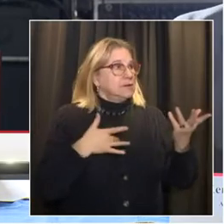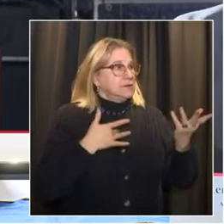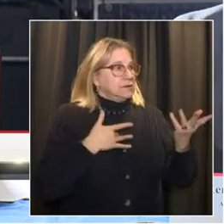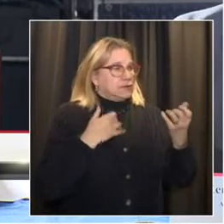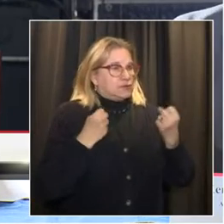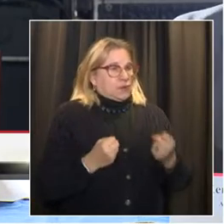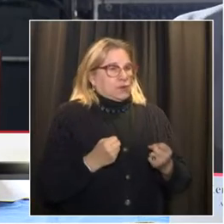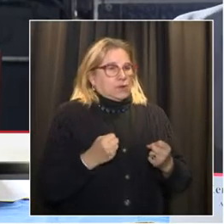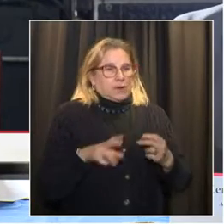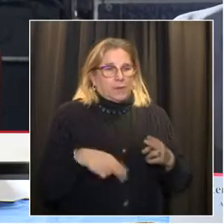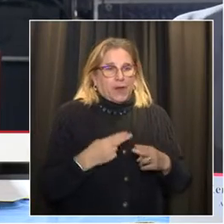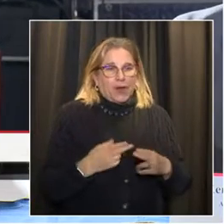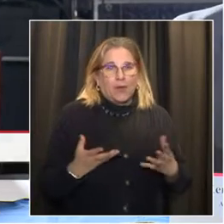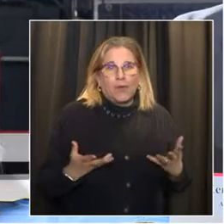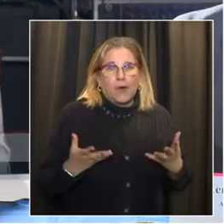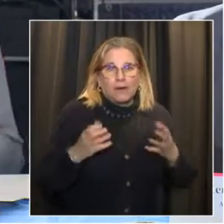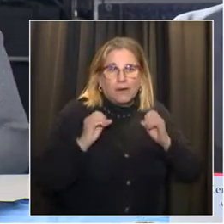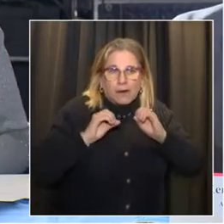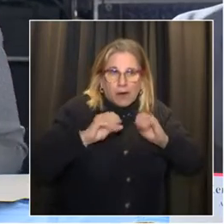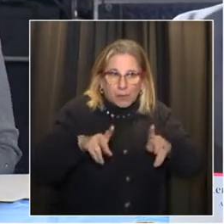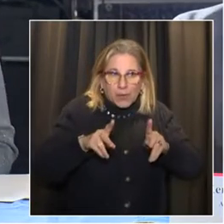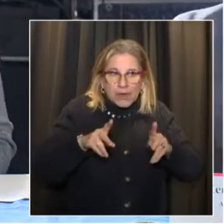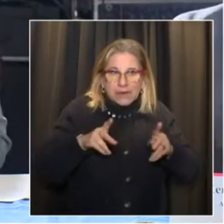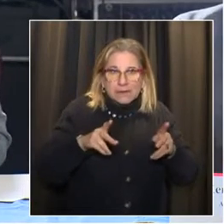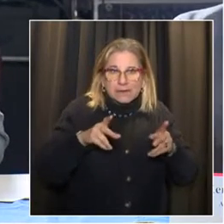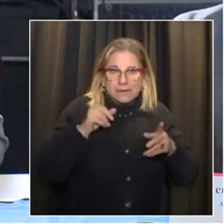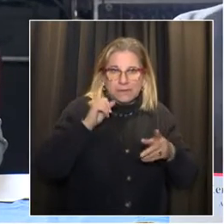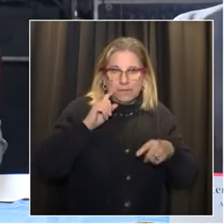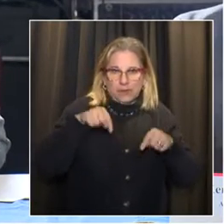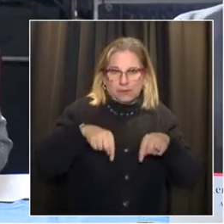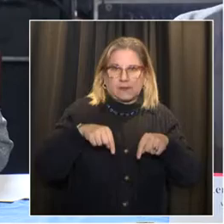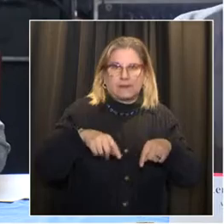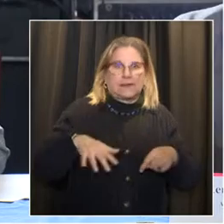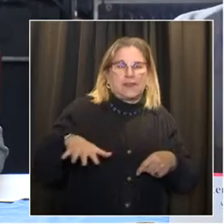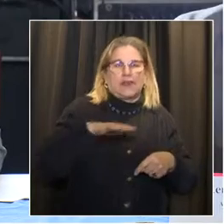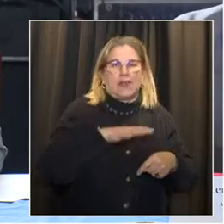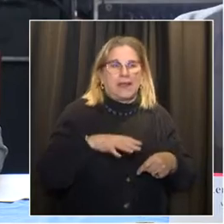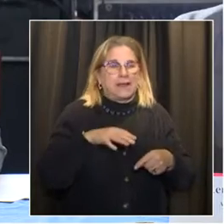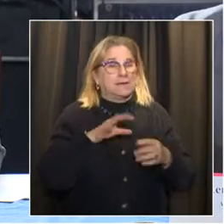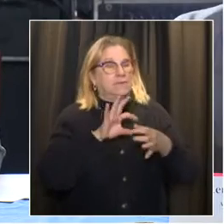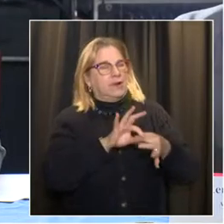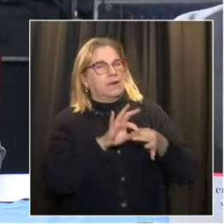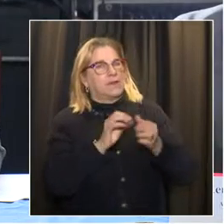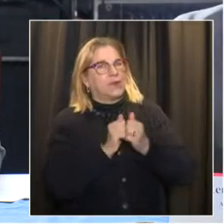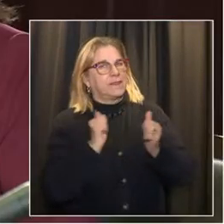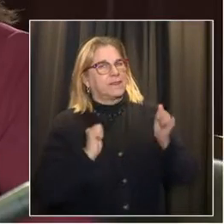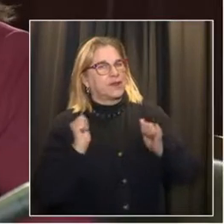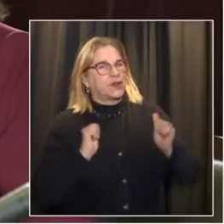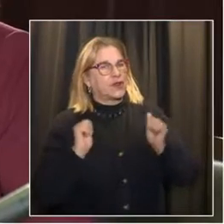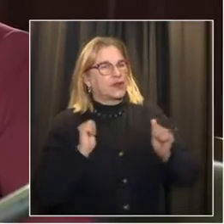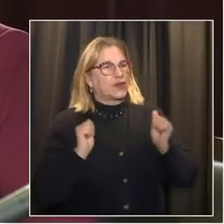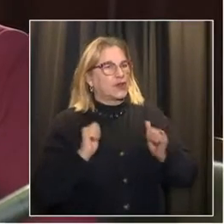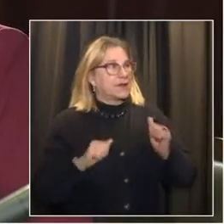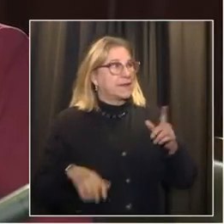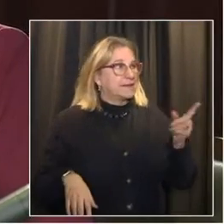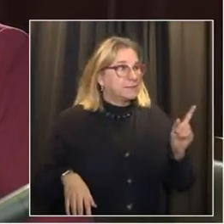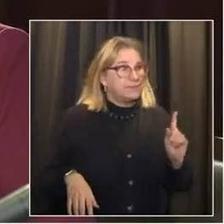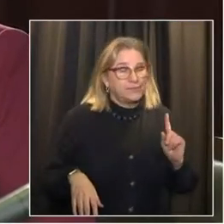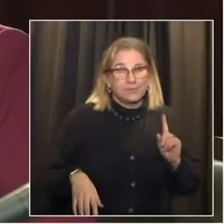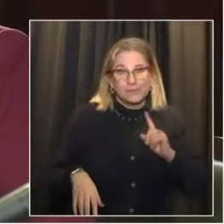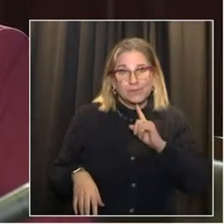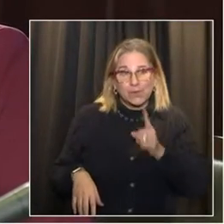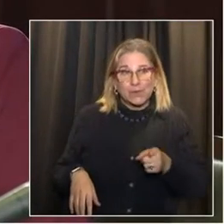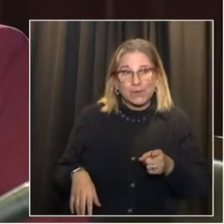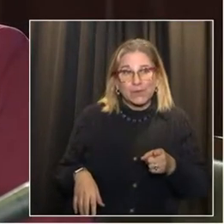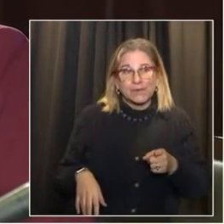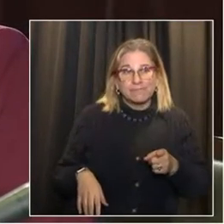opportunity is going to play into the role of the task force. Sure. So I have been learning lots of fun facts